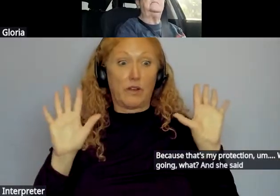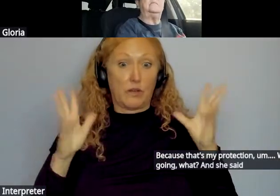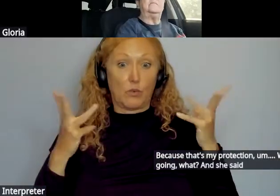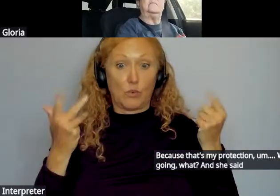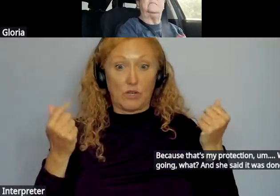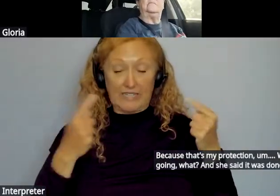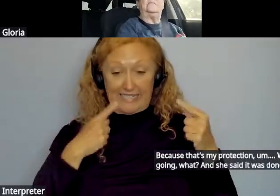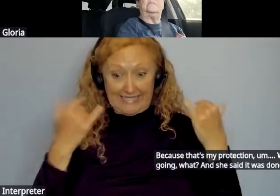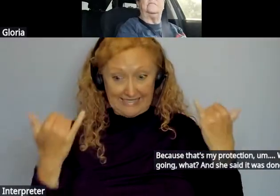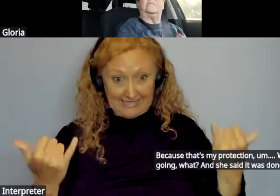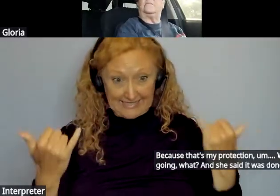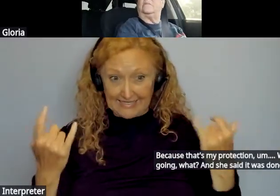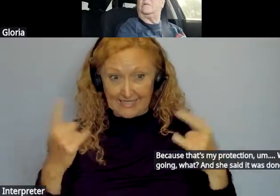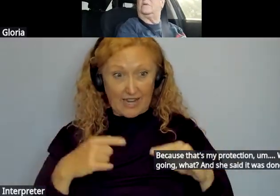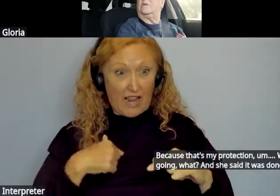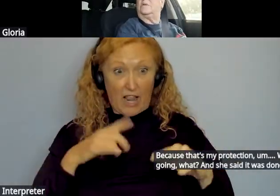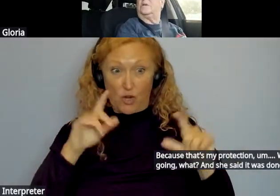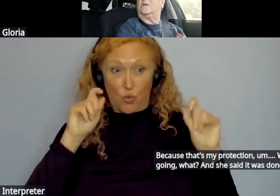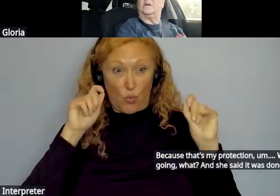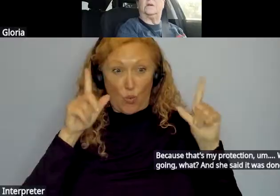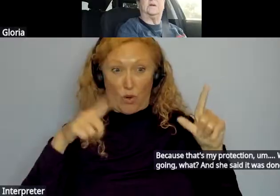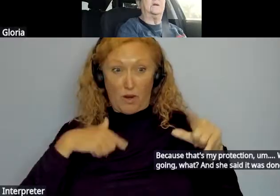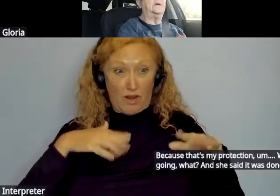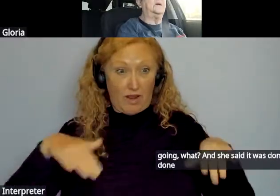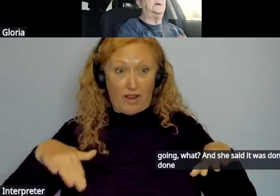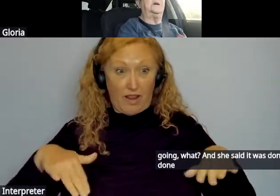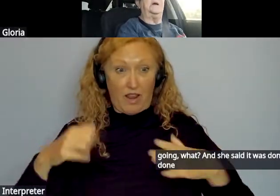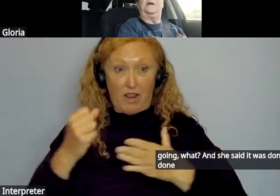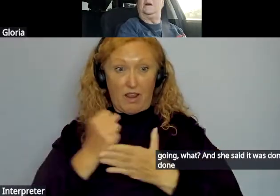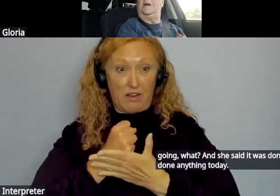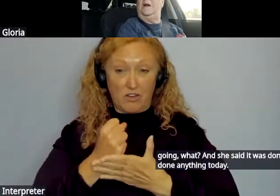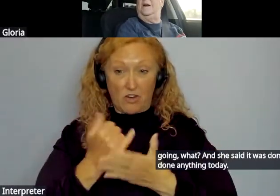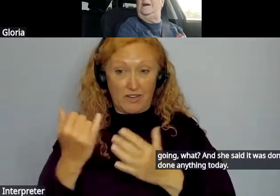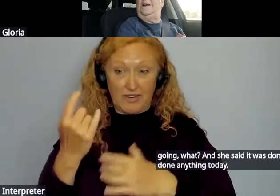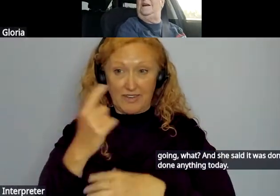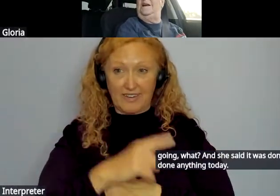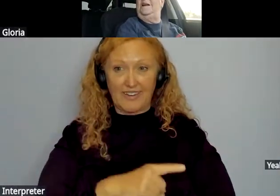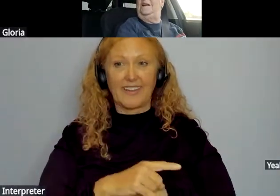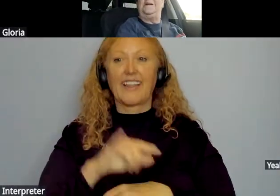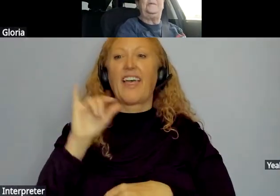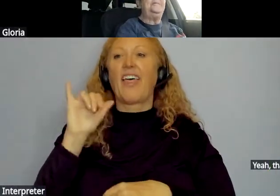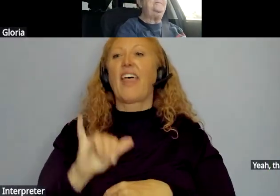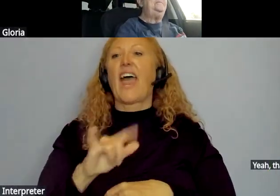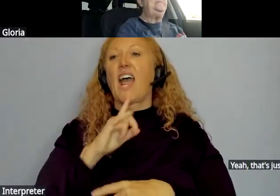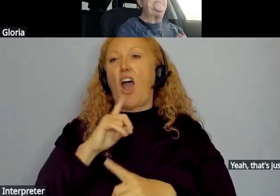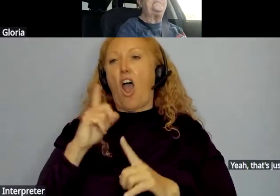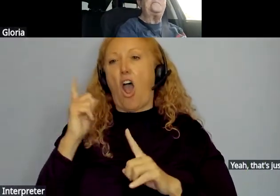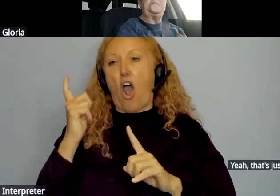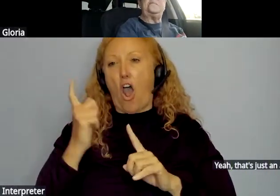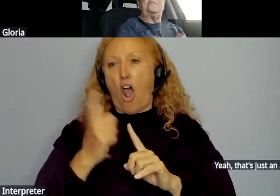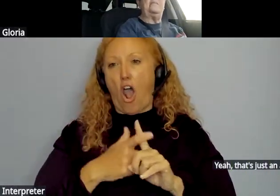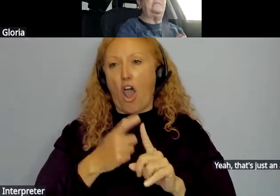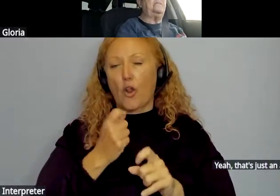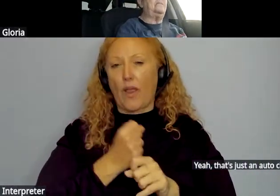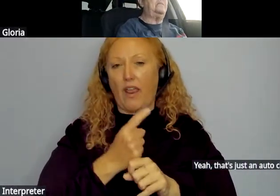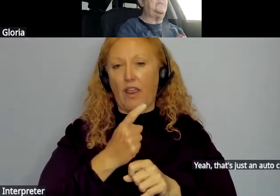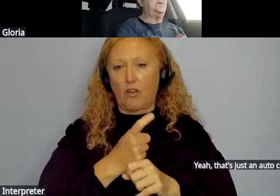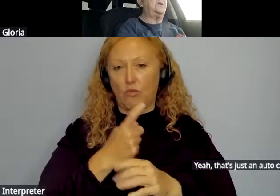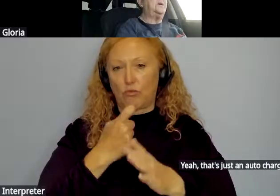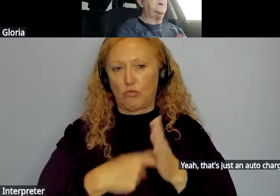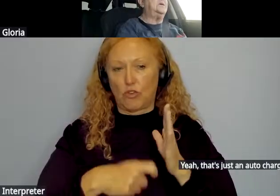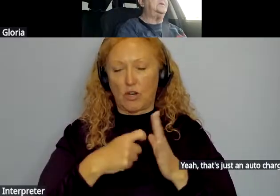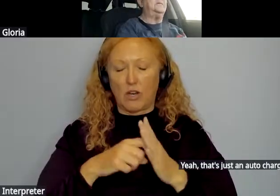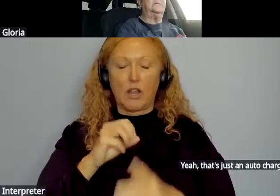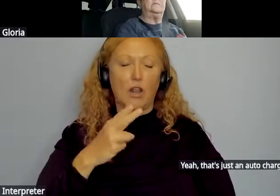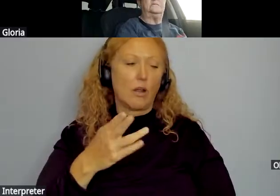done today. I said, I just woke up. I haven't done anything today. Yeah, that's just an auto charge. That's an annual auto charge. Oh